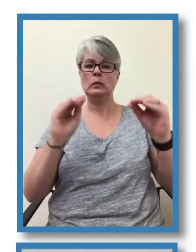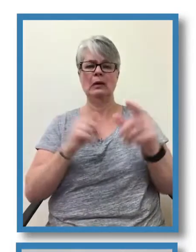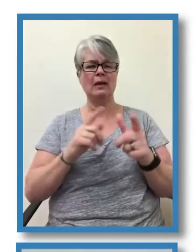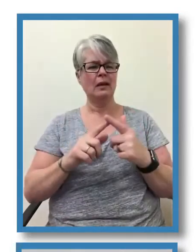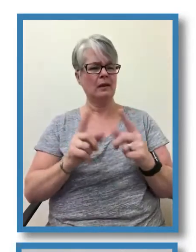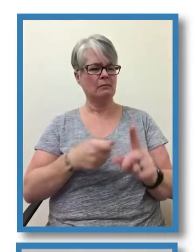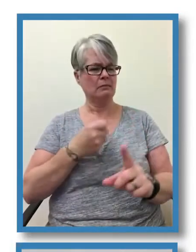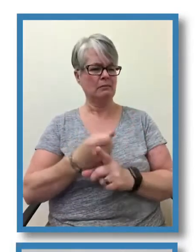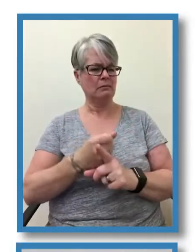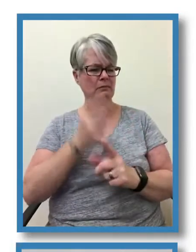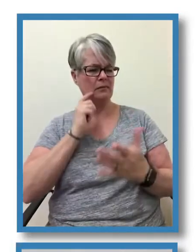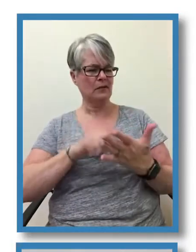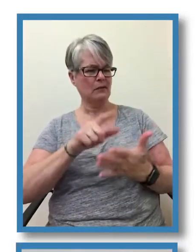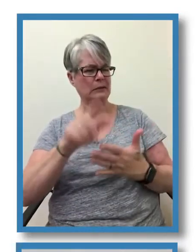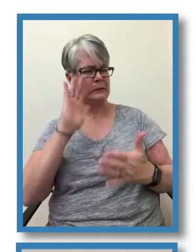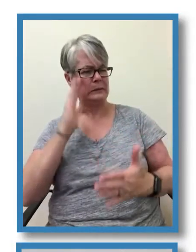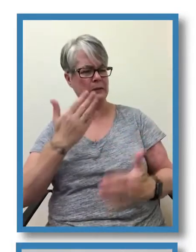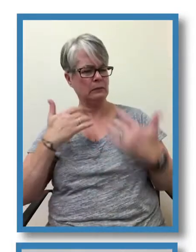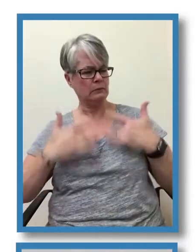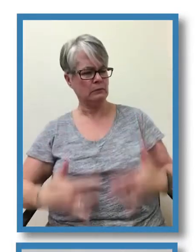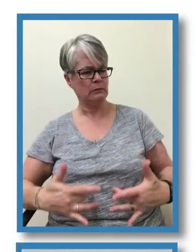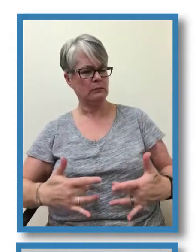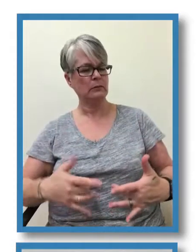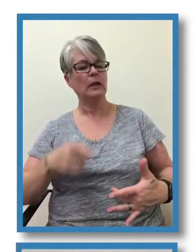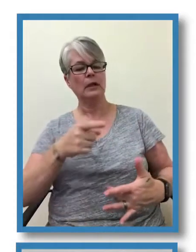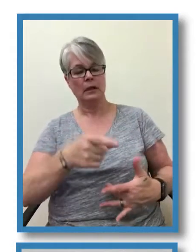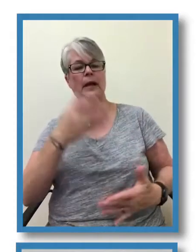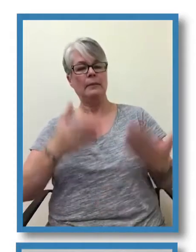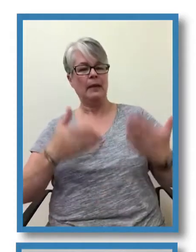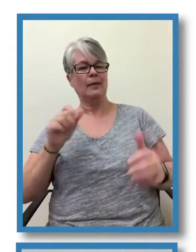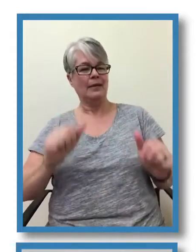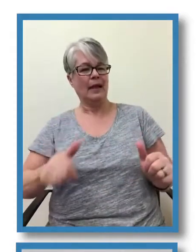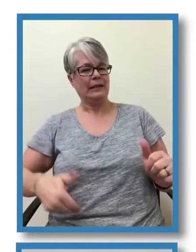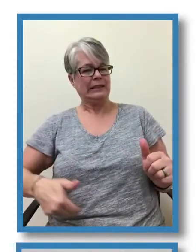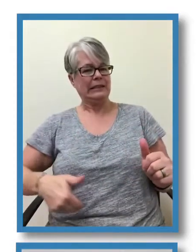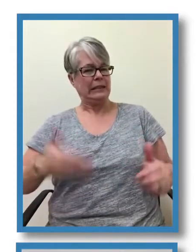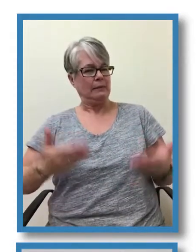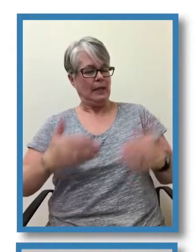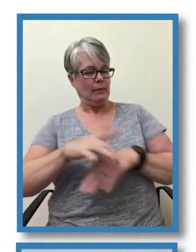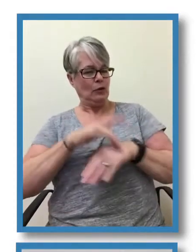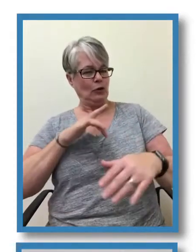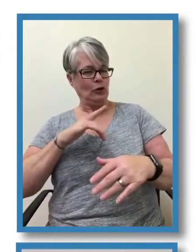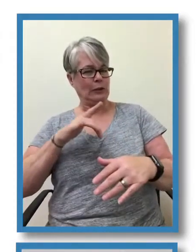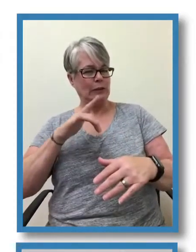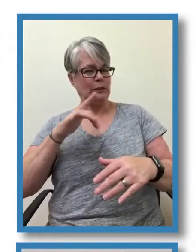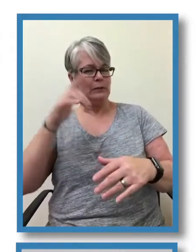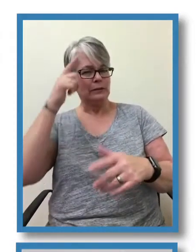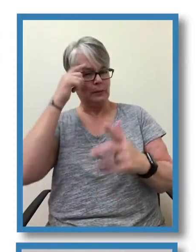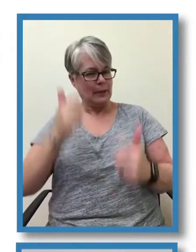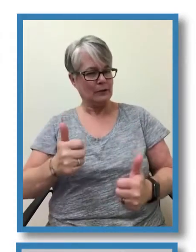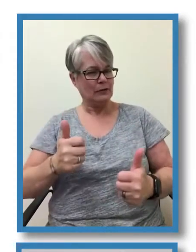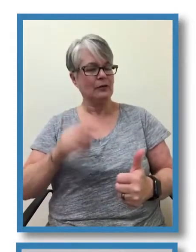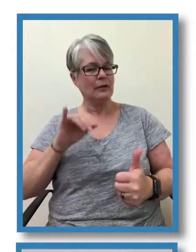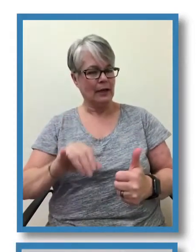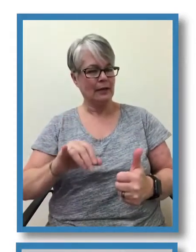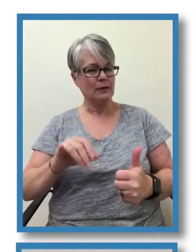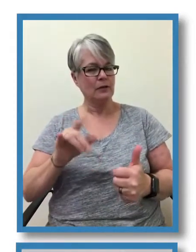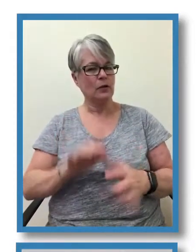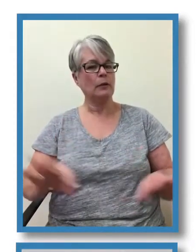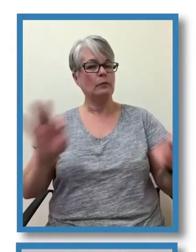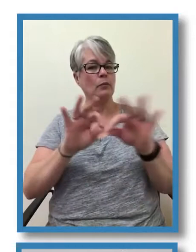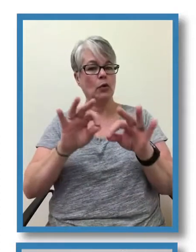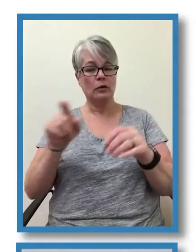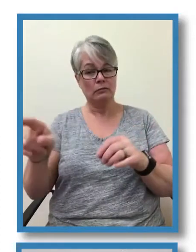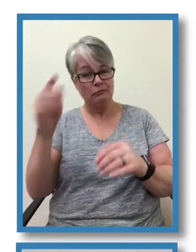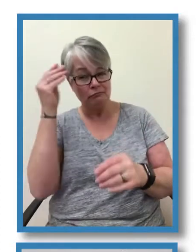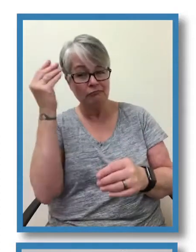it to the family physician, and hopefully the family physician who's attuned to that person will be able to take it seriously and be